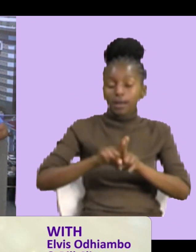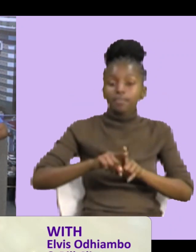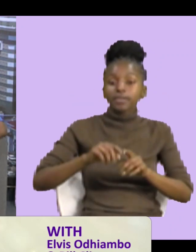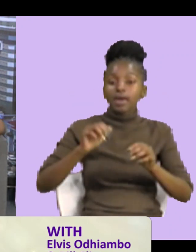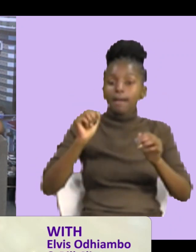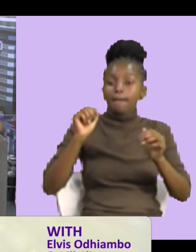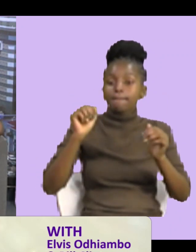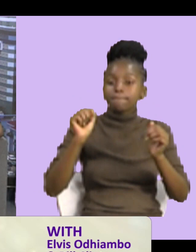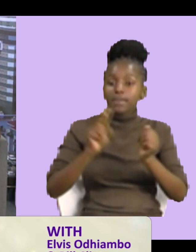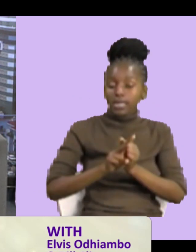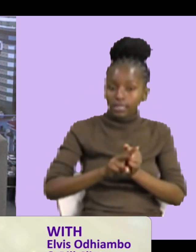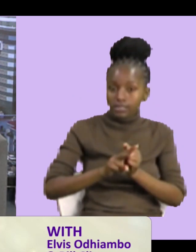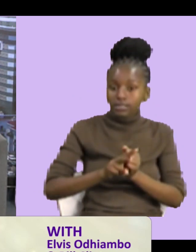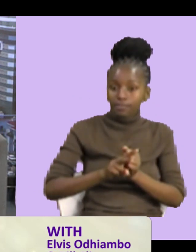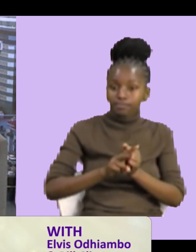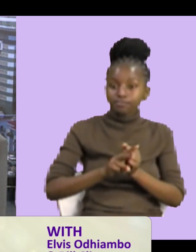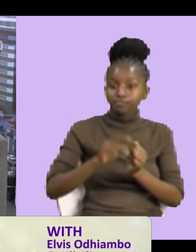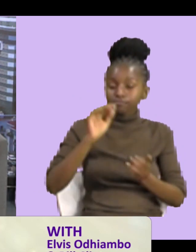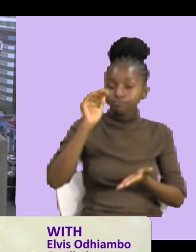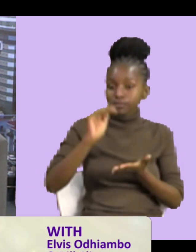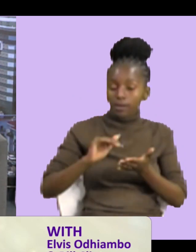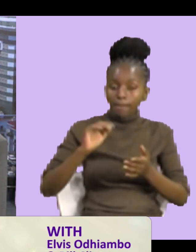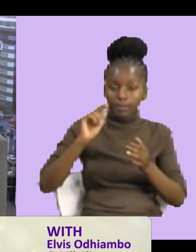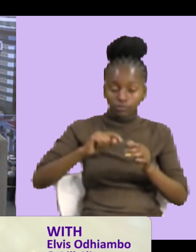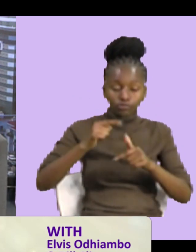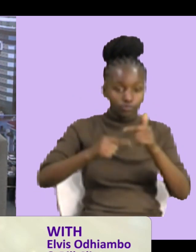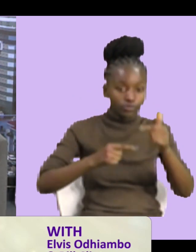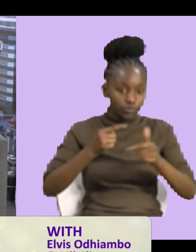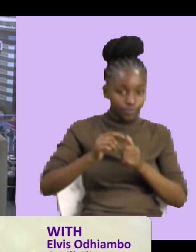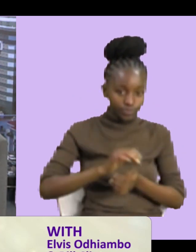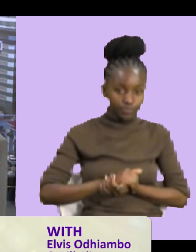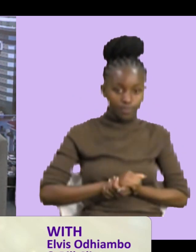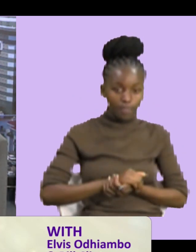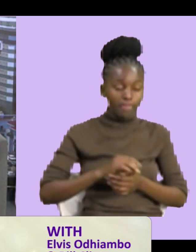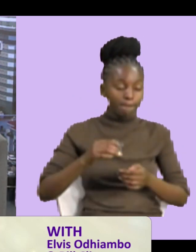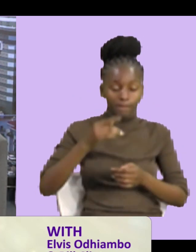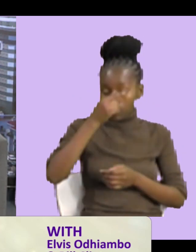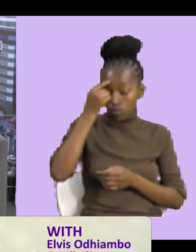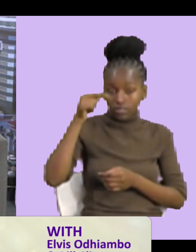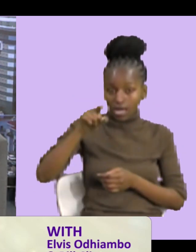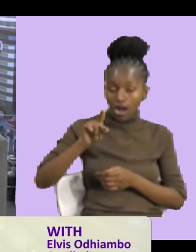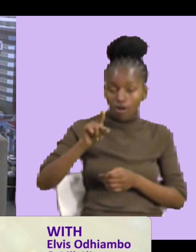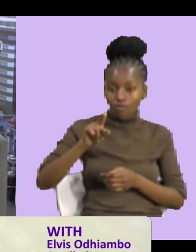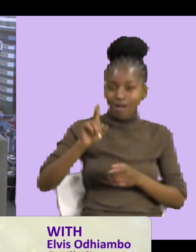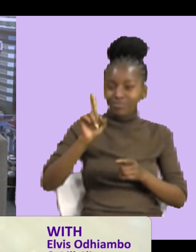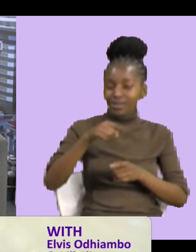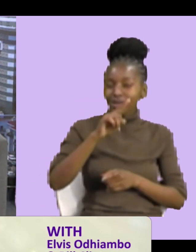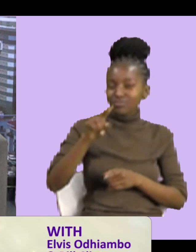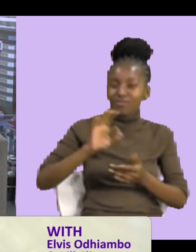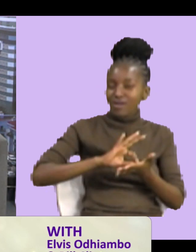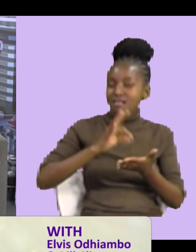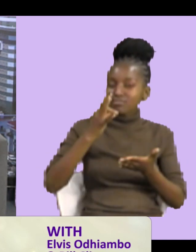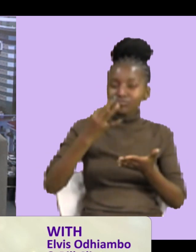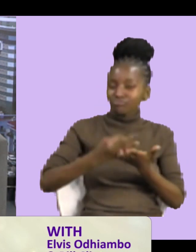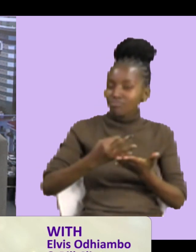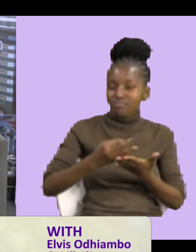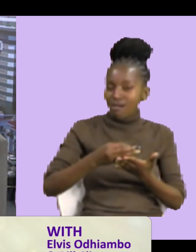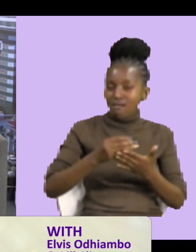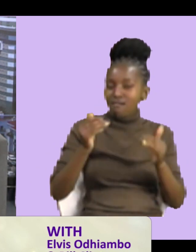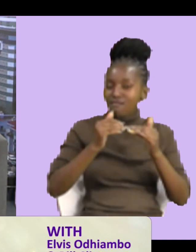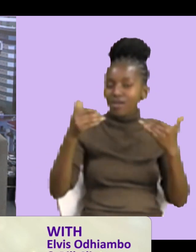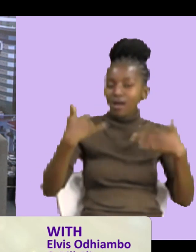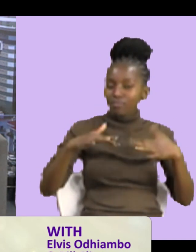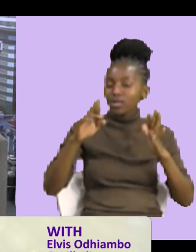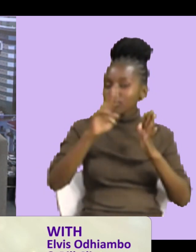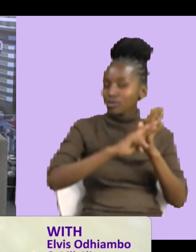stand. 10-point ban, of course, for going against the financial fair play rules. Now, first of all, let's just